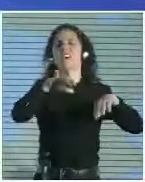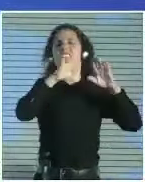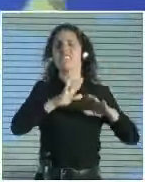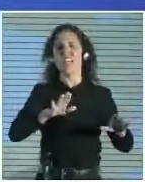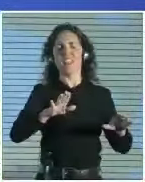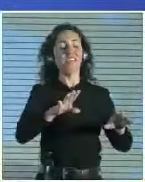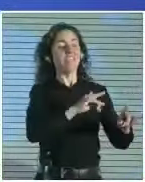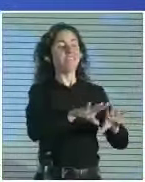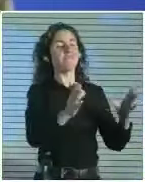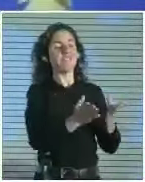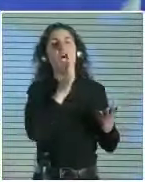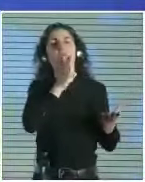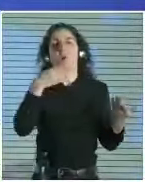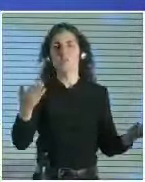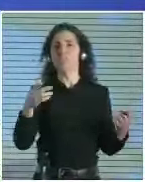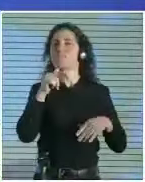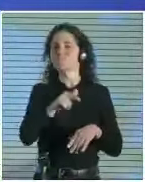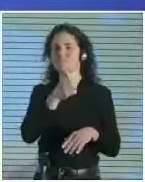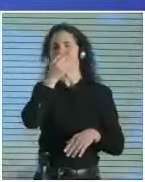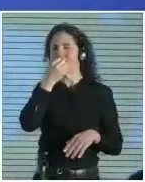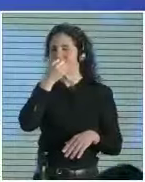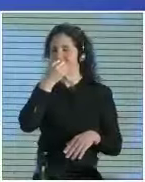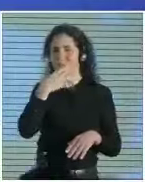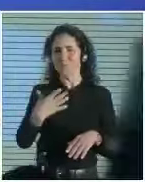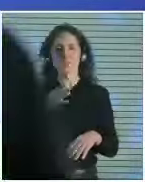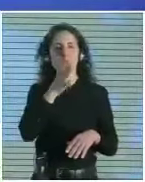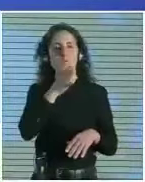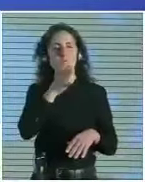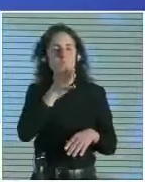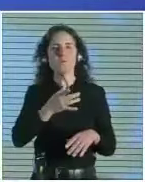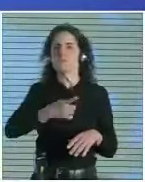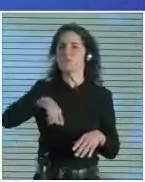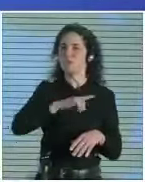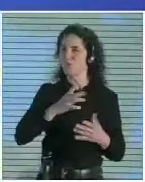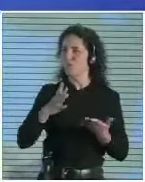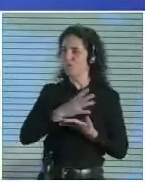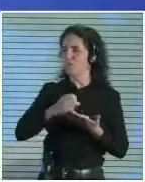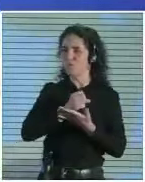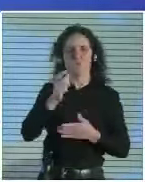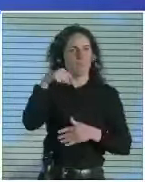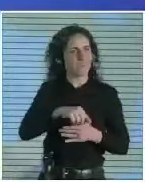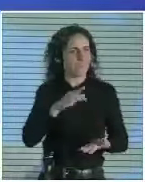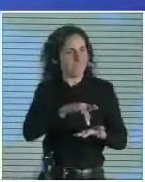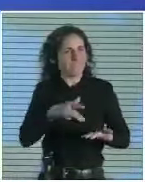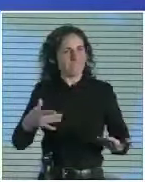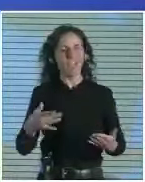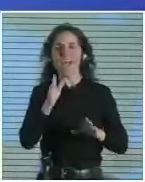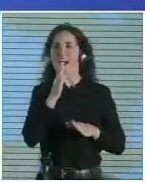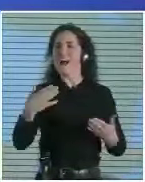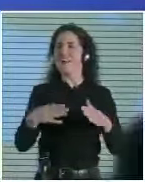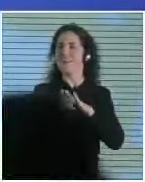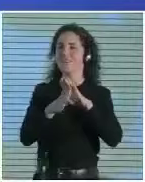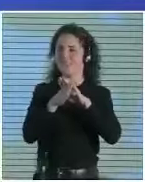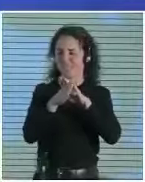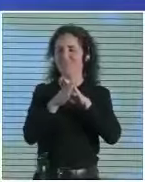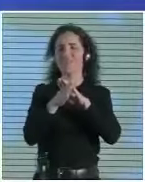like like as a whole, all of us. So let's continue with the next panel session. Action